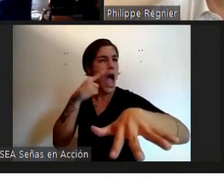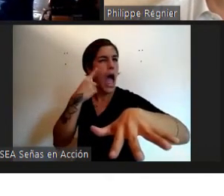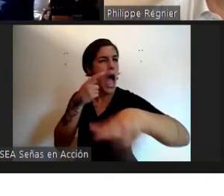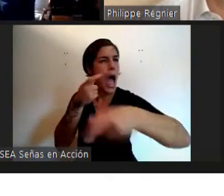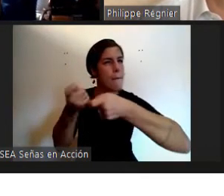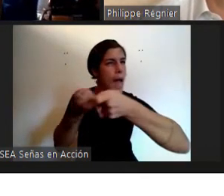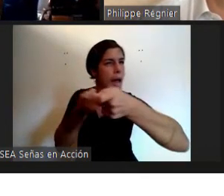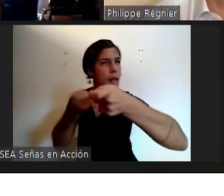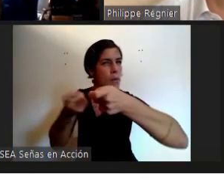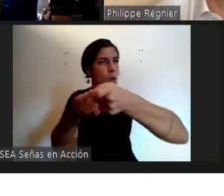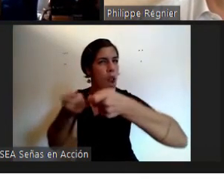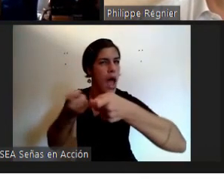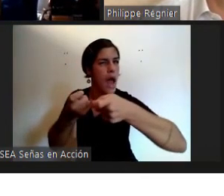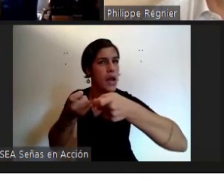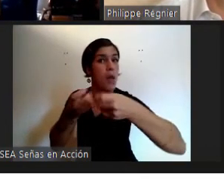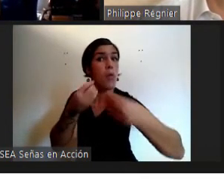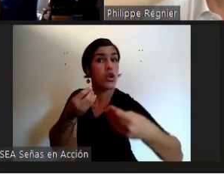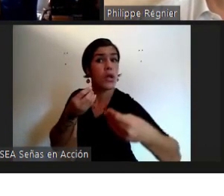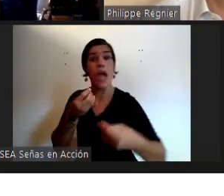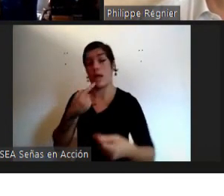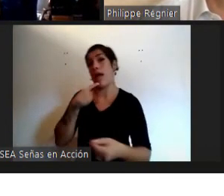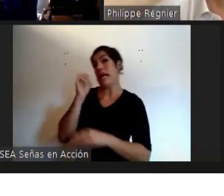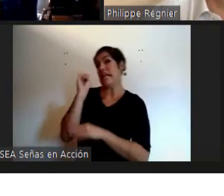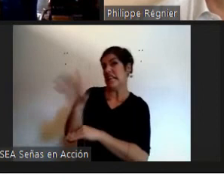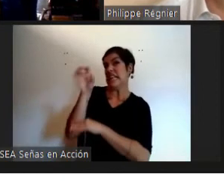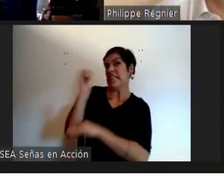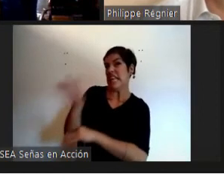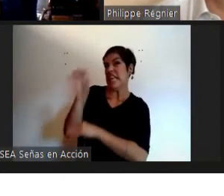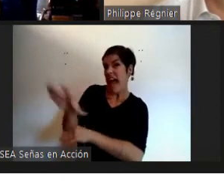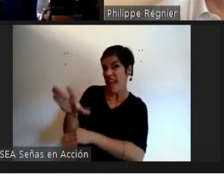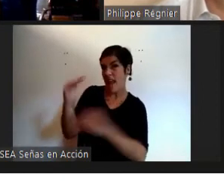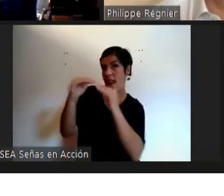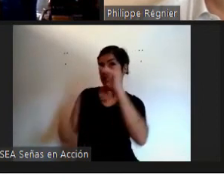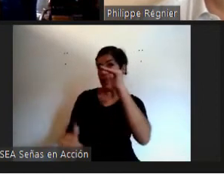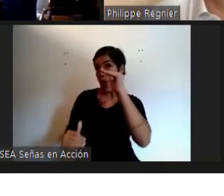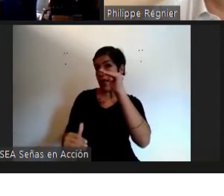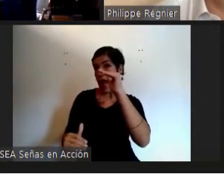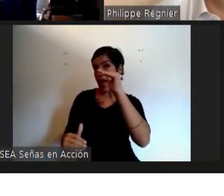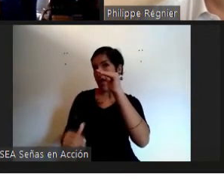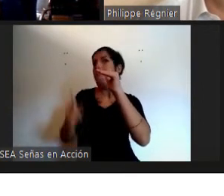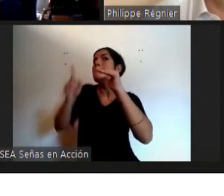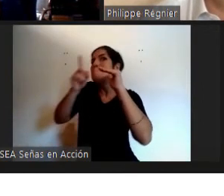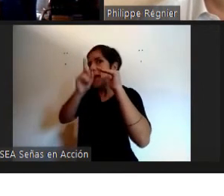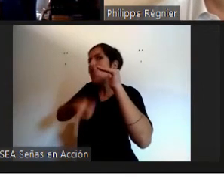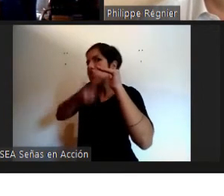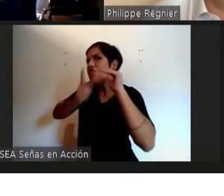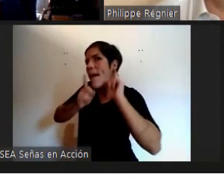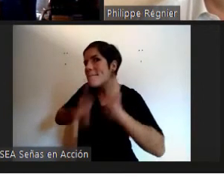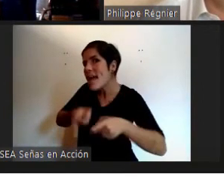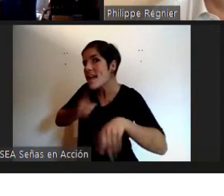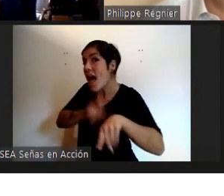between critique and inequality and anti-intellectualism. It involves the quest